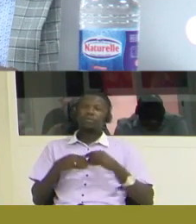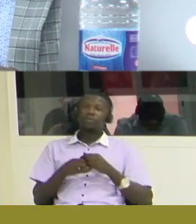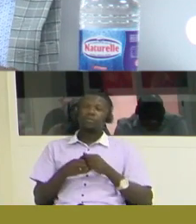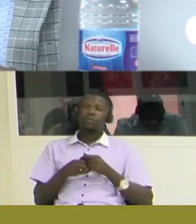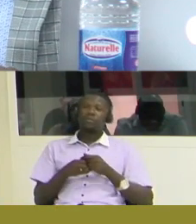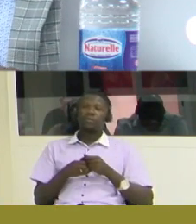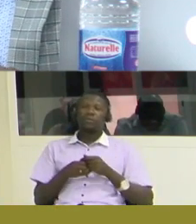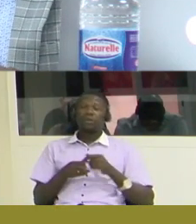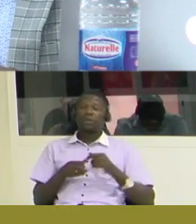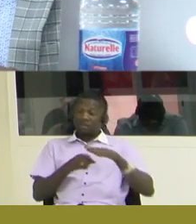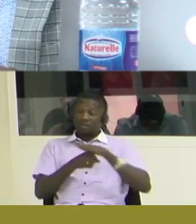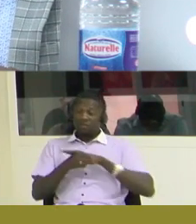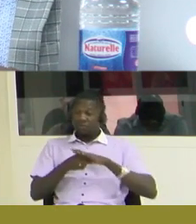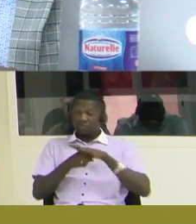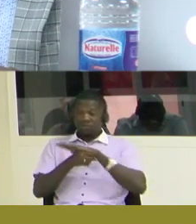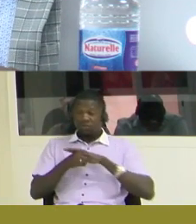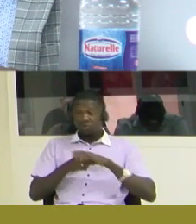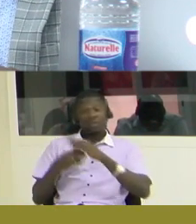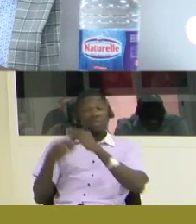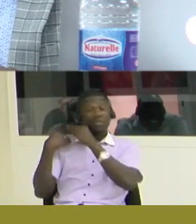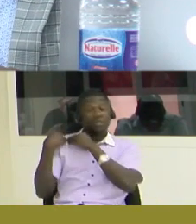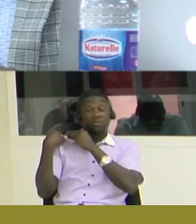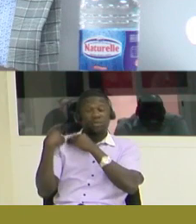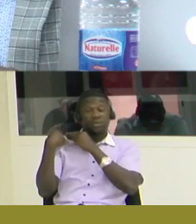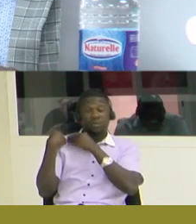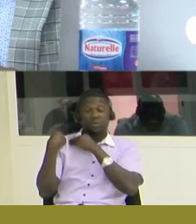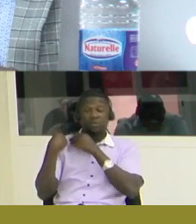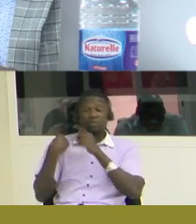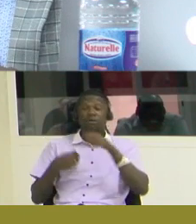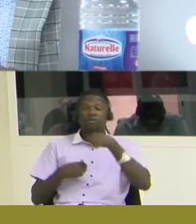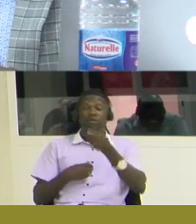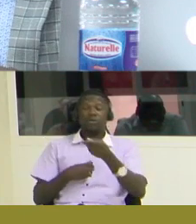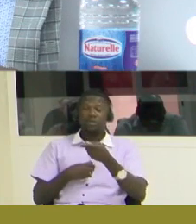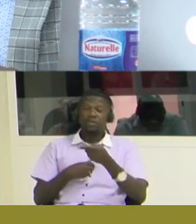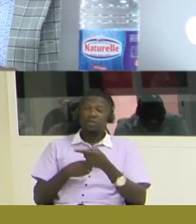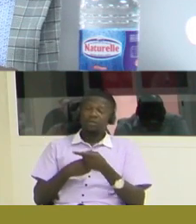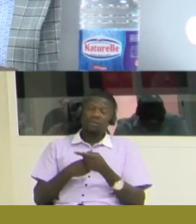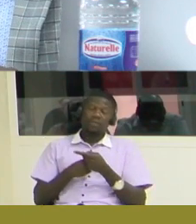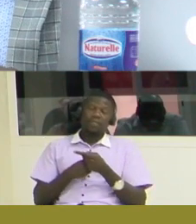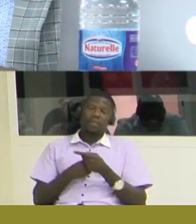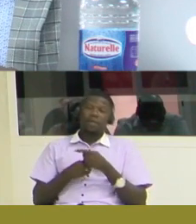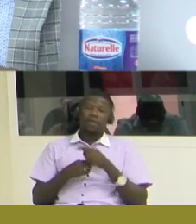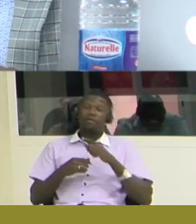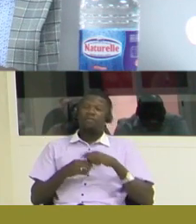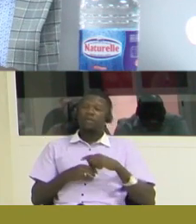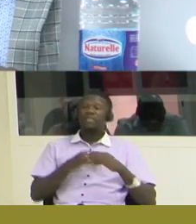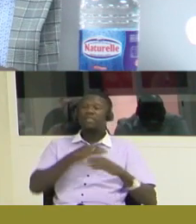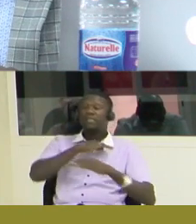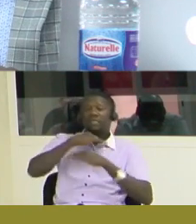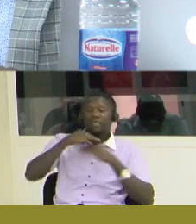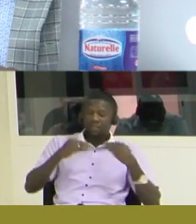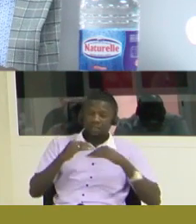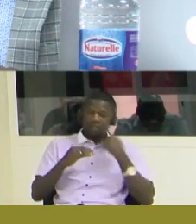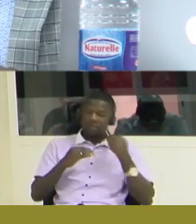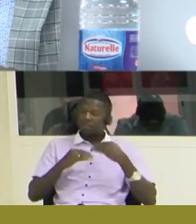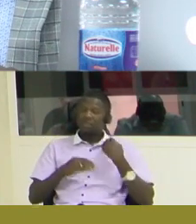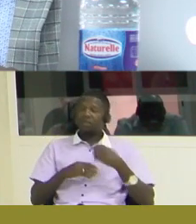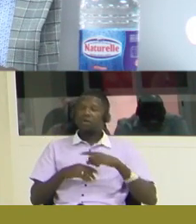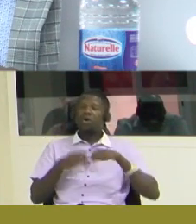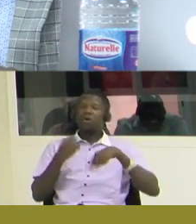full responsibility for the execution of